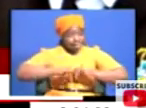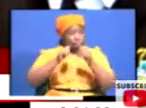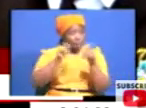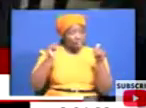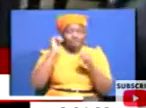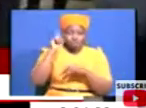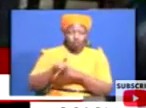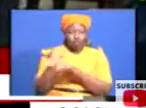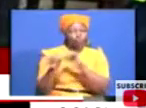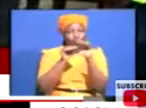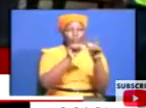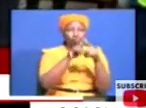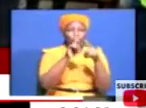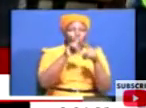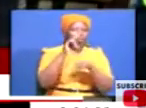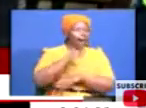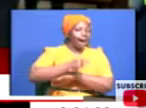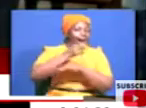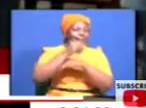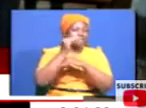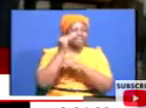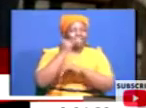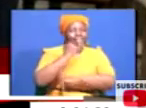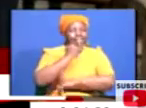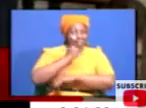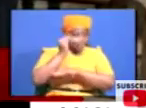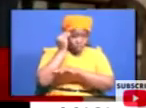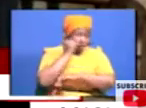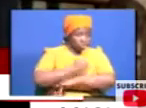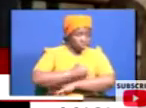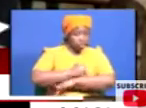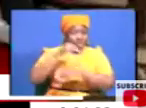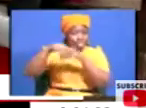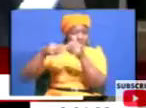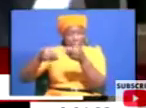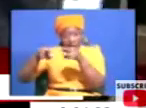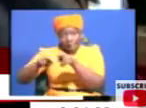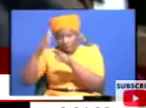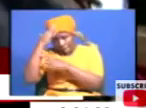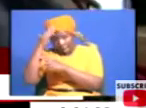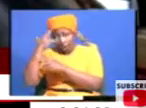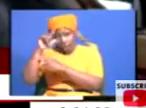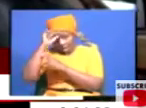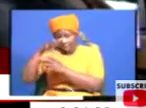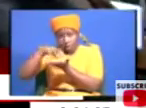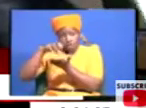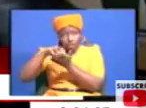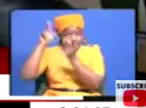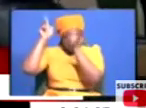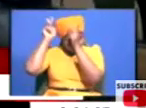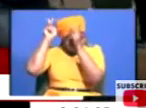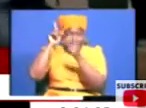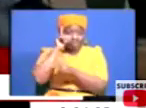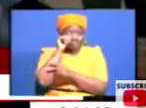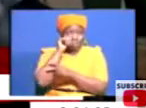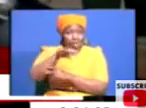tertiary institutions. The elections to be held on Monday are for the gubernatorial seat in Mombasa and Kakamega counties, member of